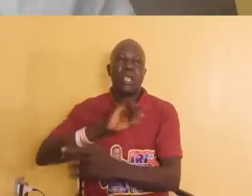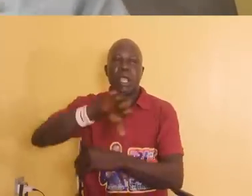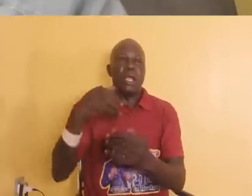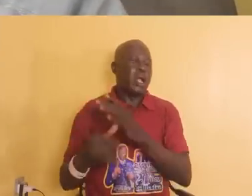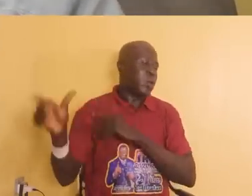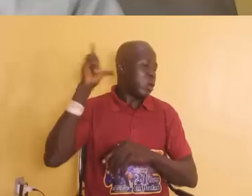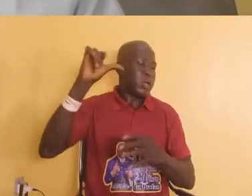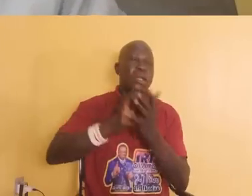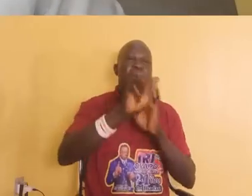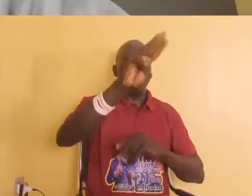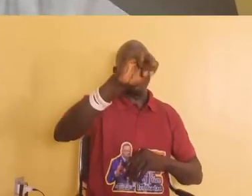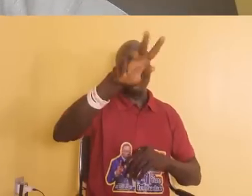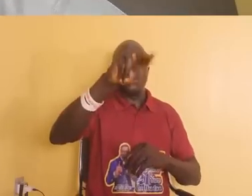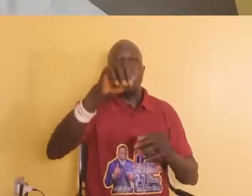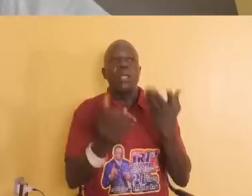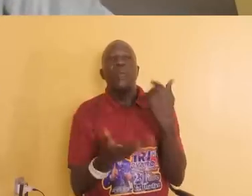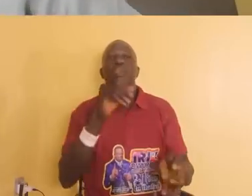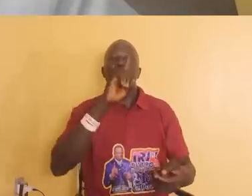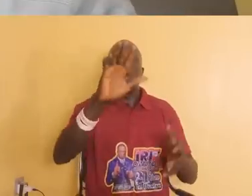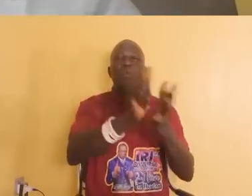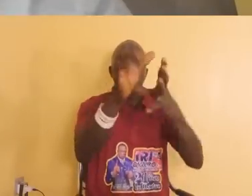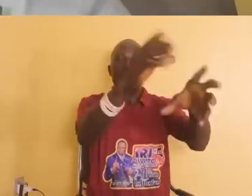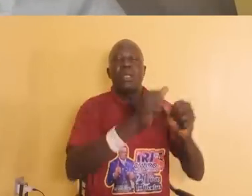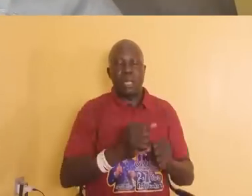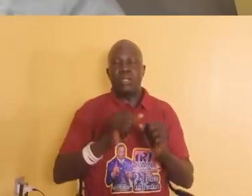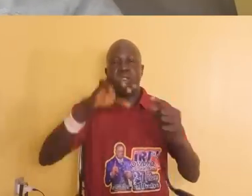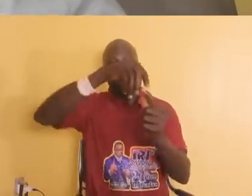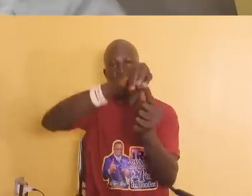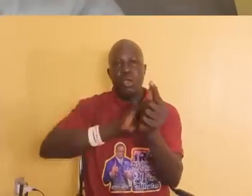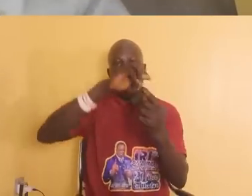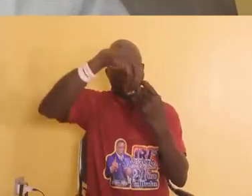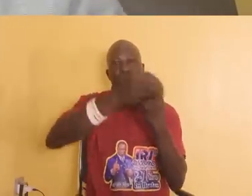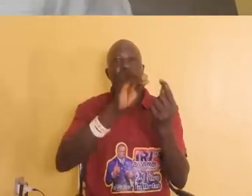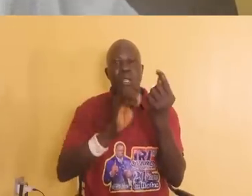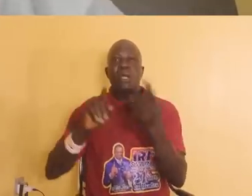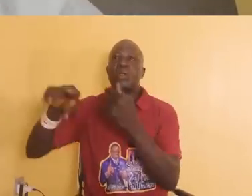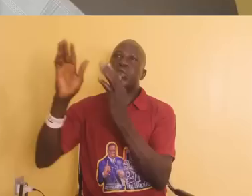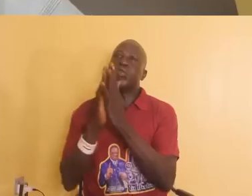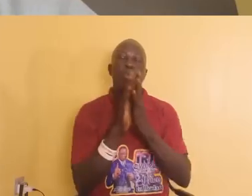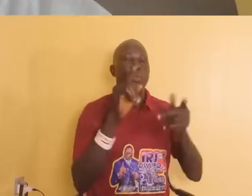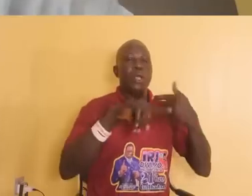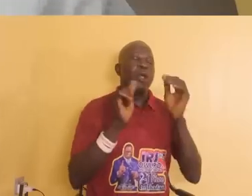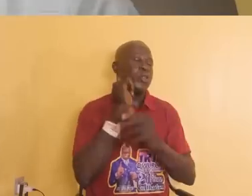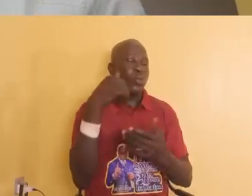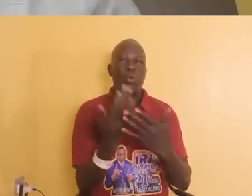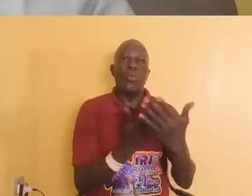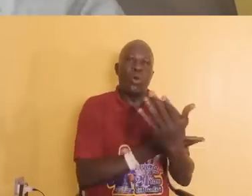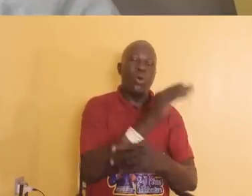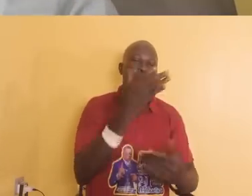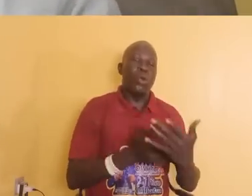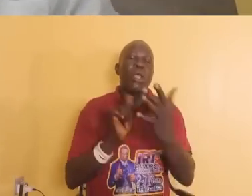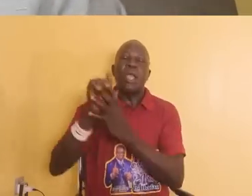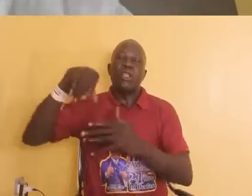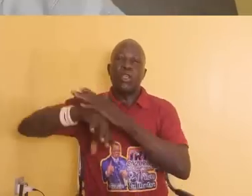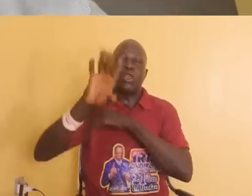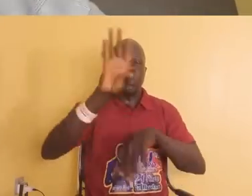Ebo ni mina. Make sure you get your partner. Let you badua. Laro la. Tomorrow morning. In